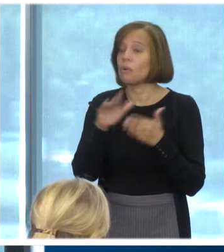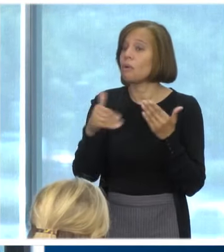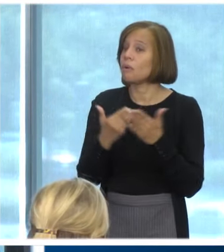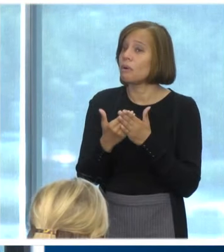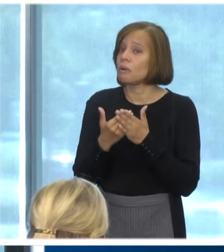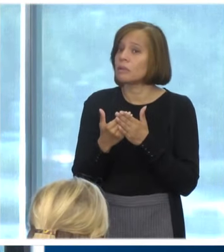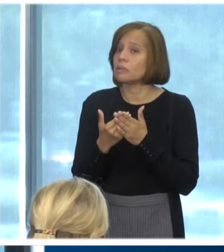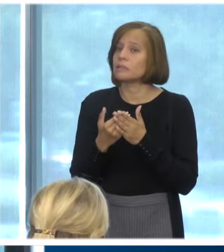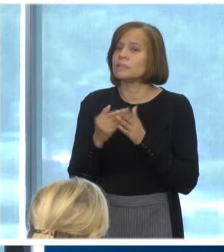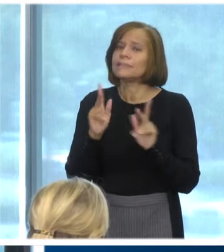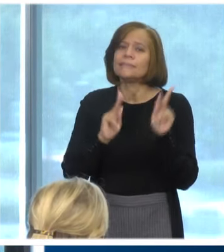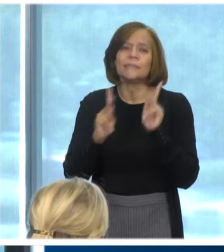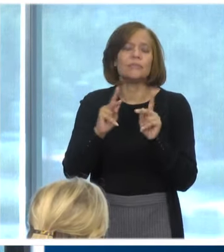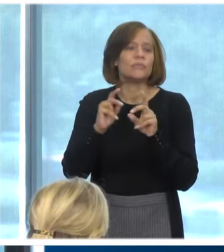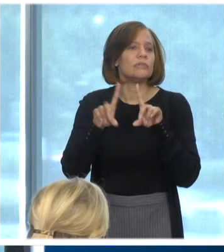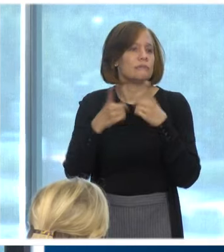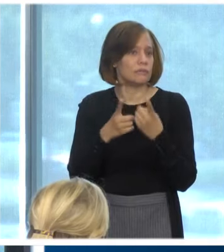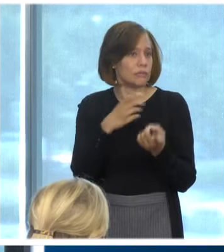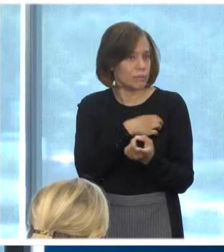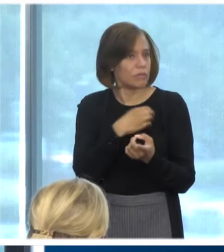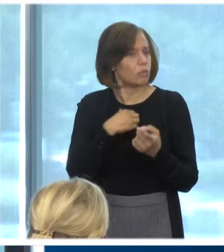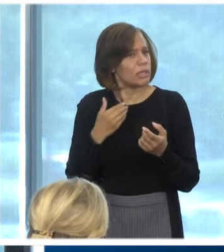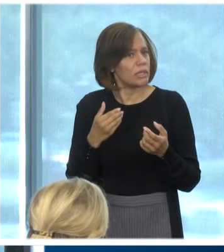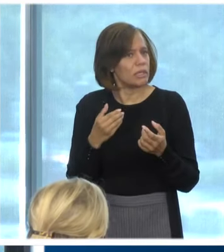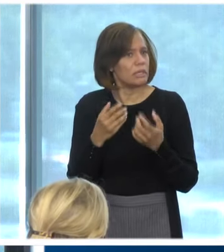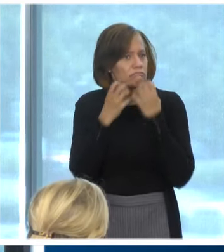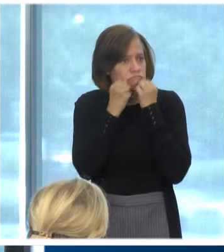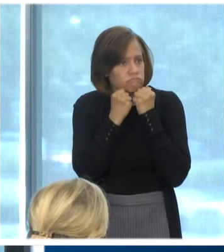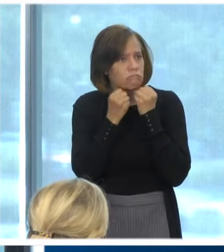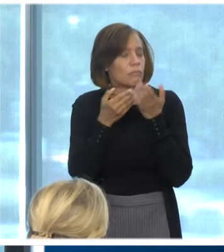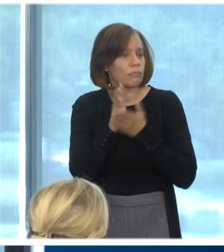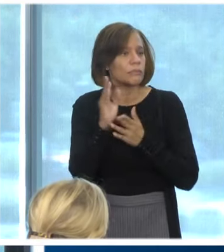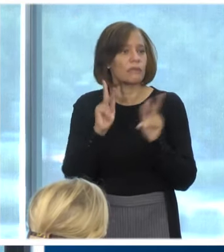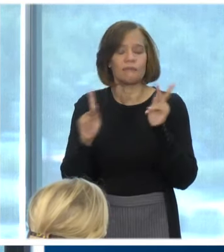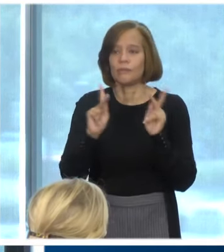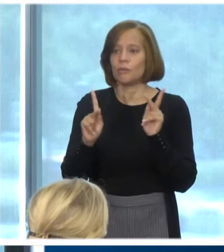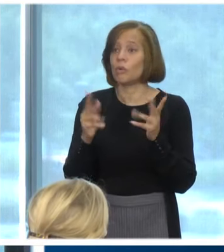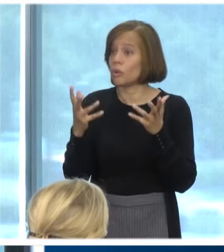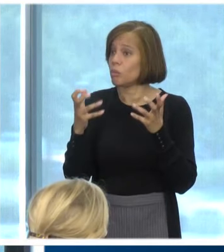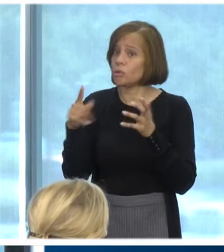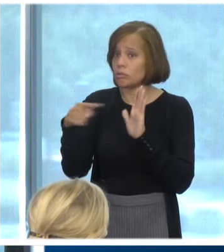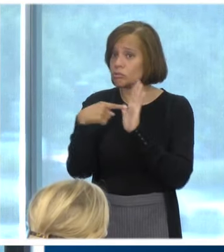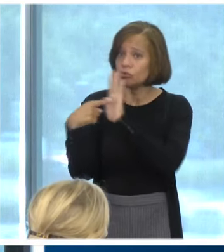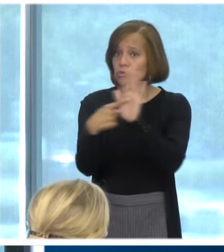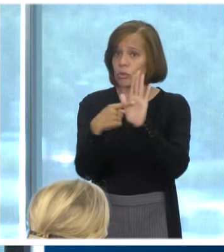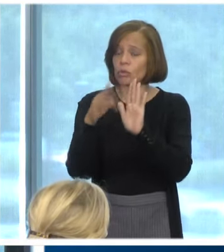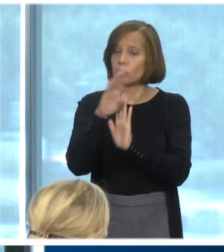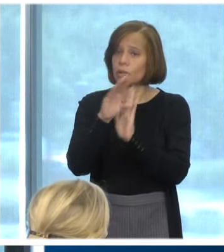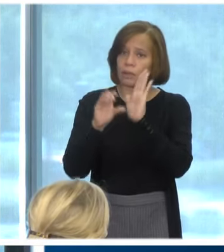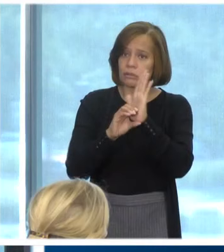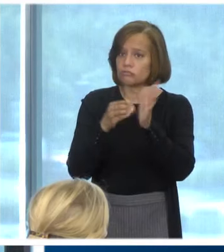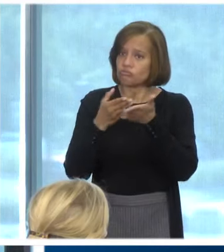value the rights of all people, and we are committed to protecting the expression of constitutionally protected